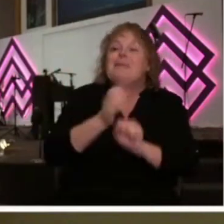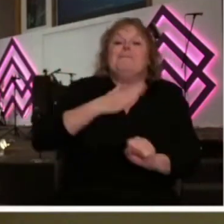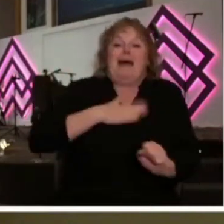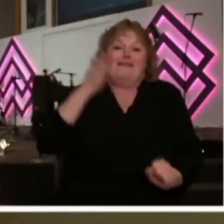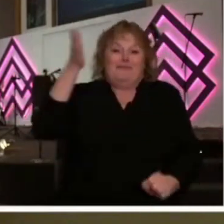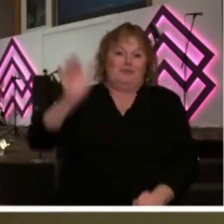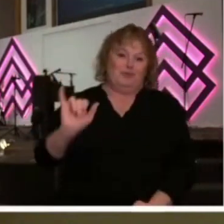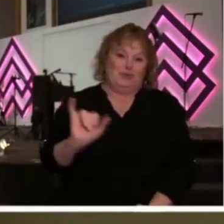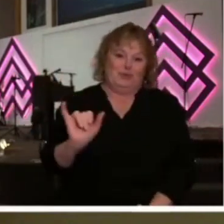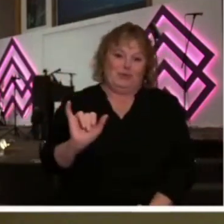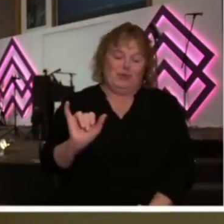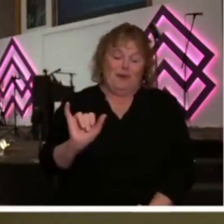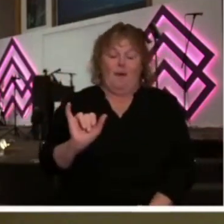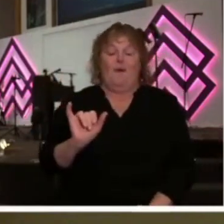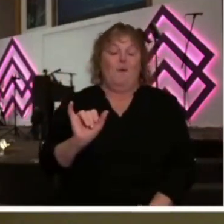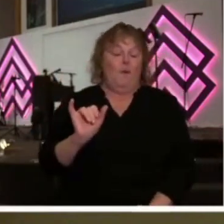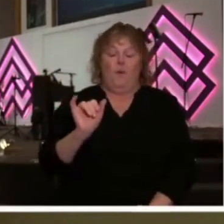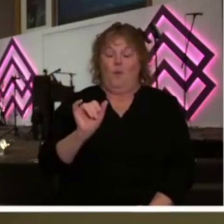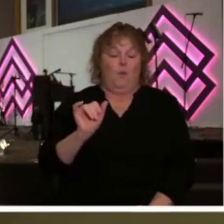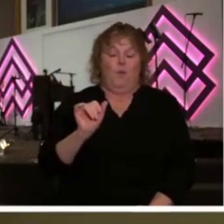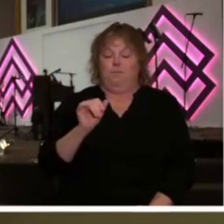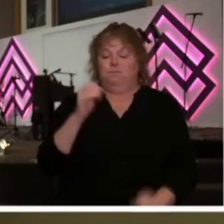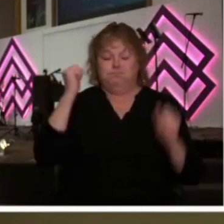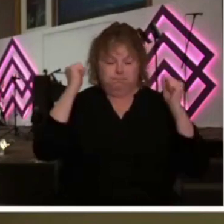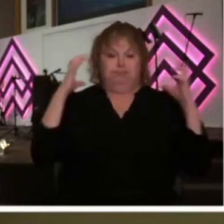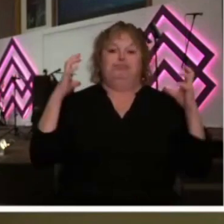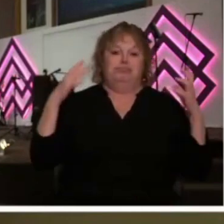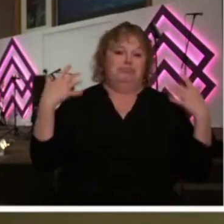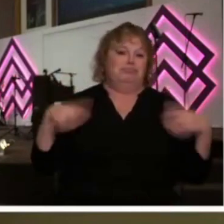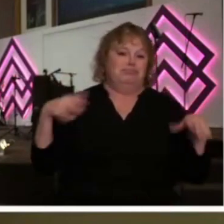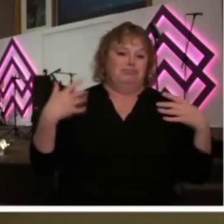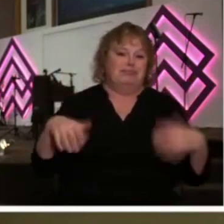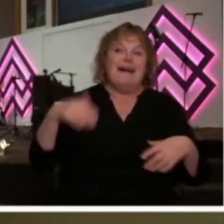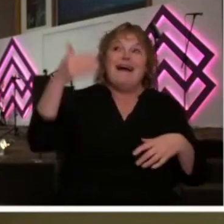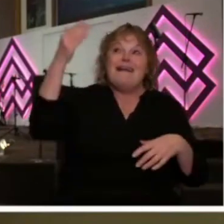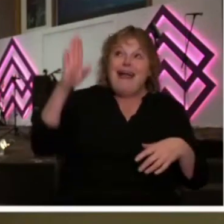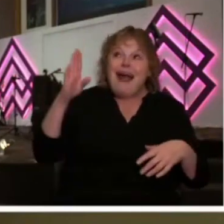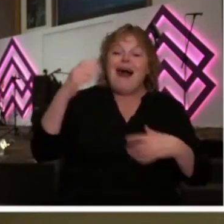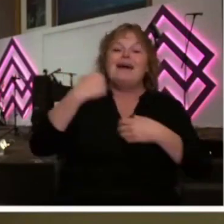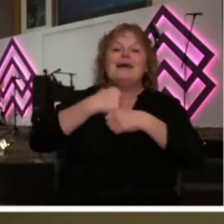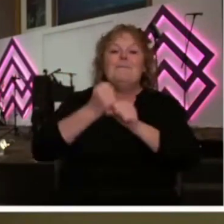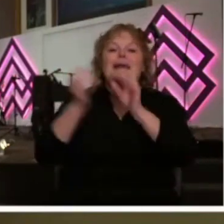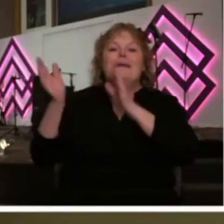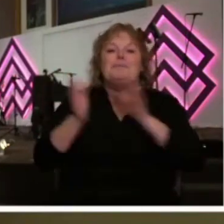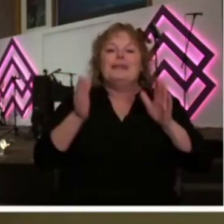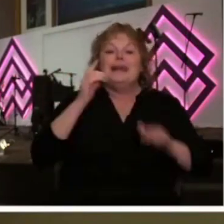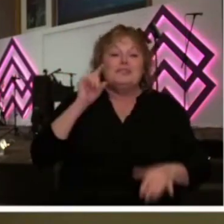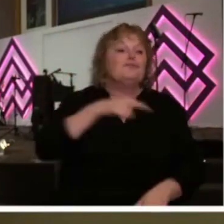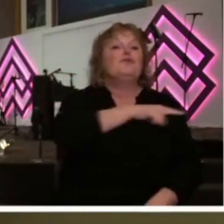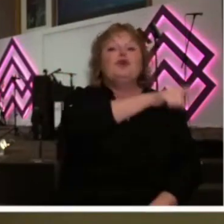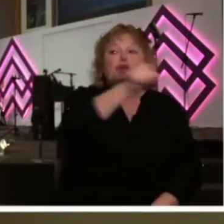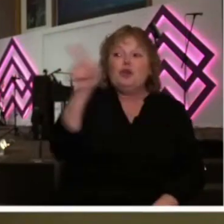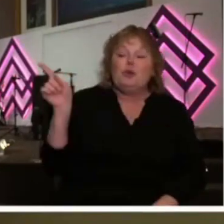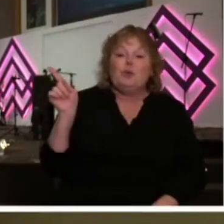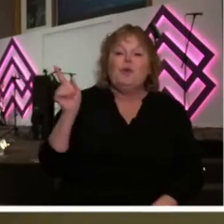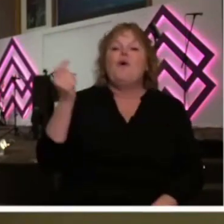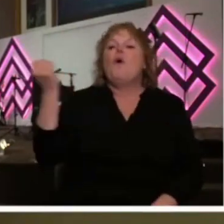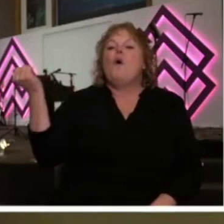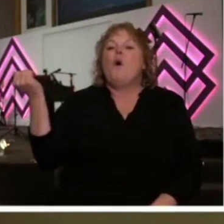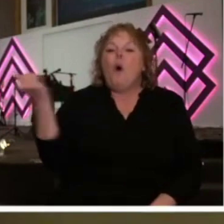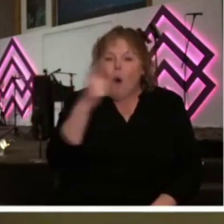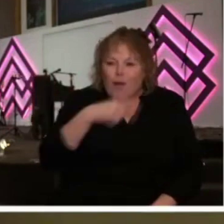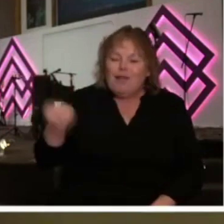moment. The Creator of the universe has made plans for you. Plans for your